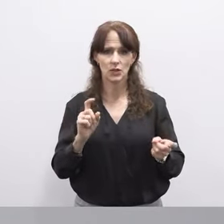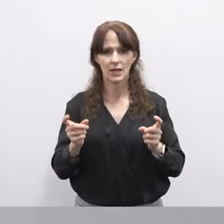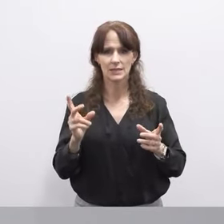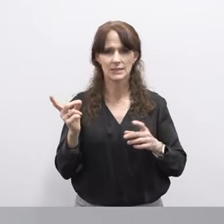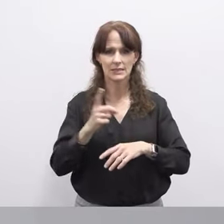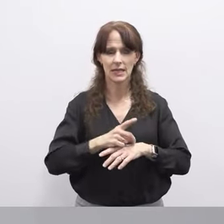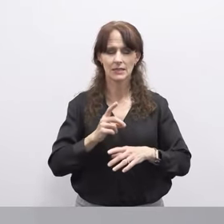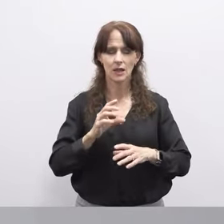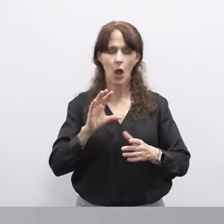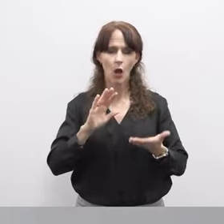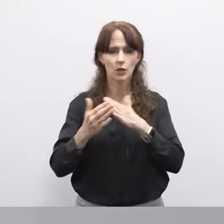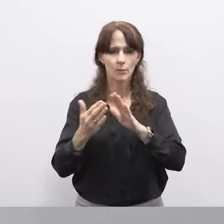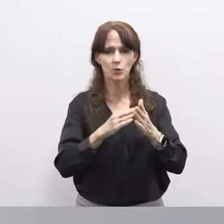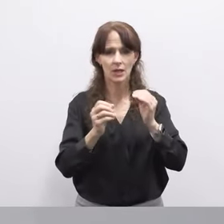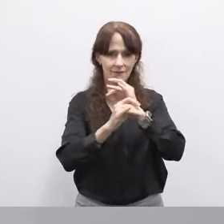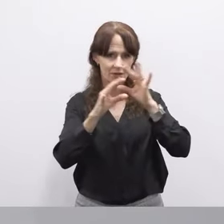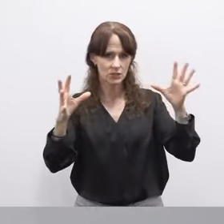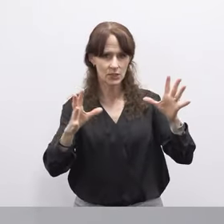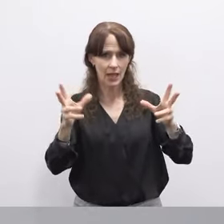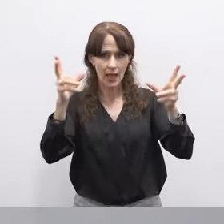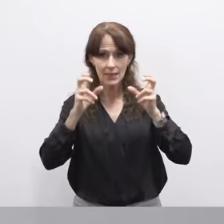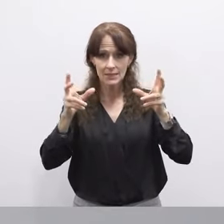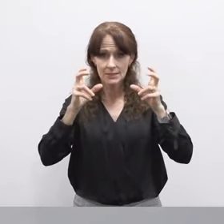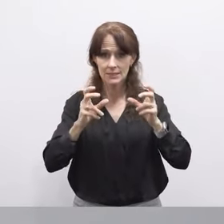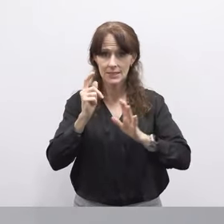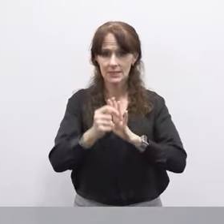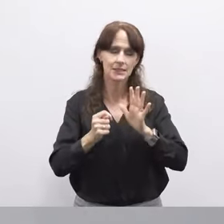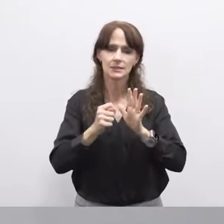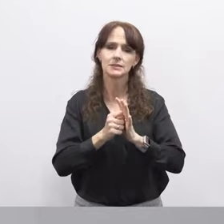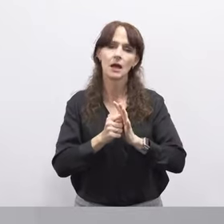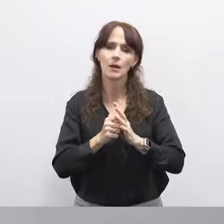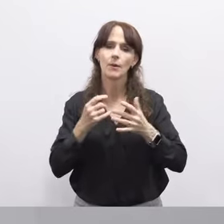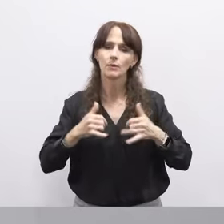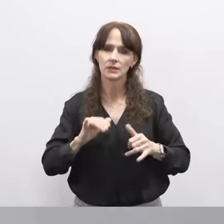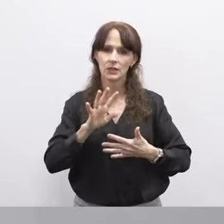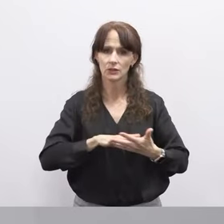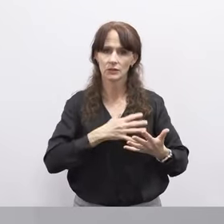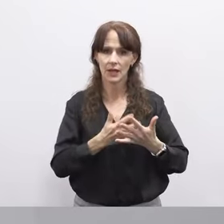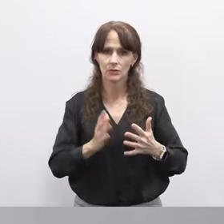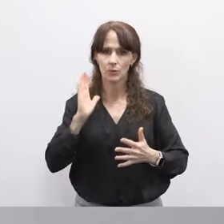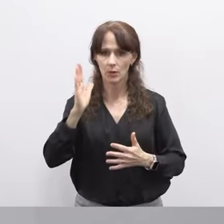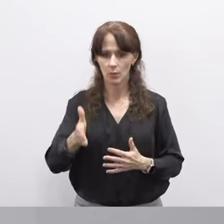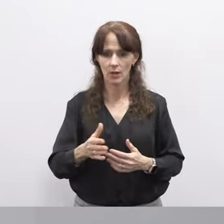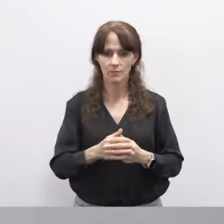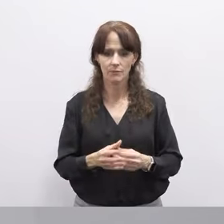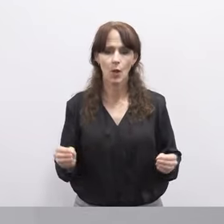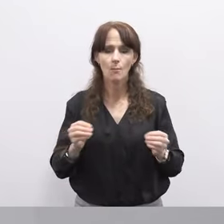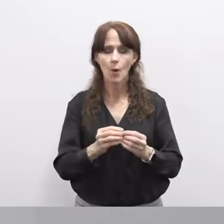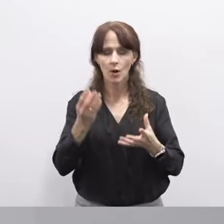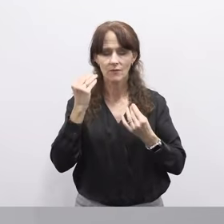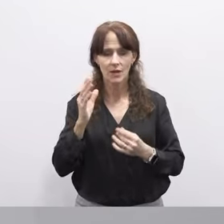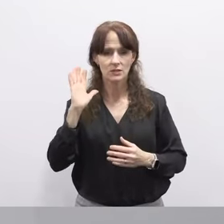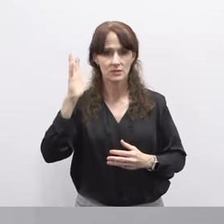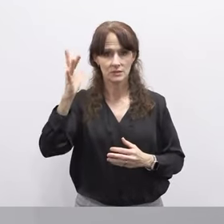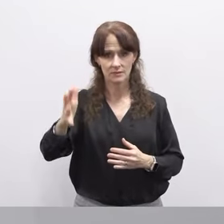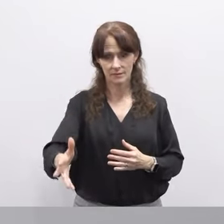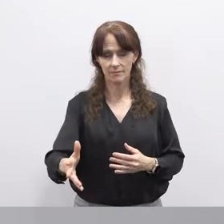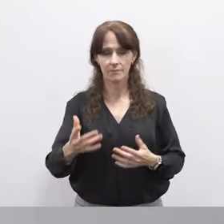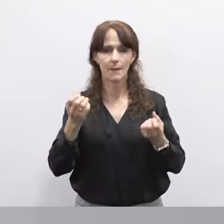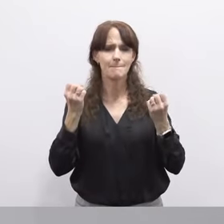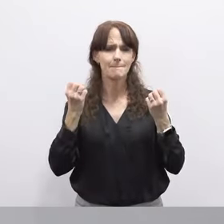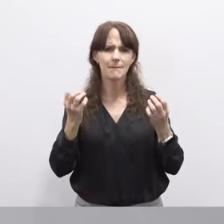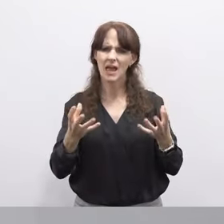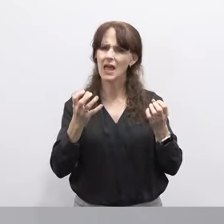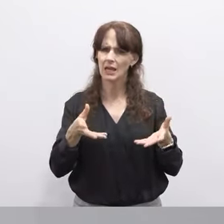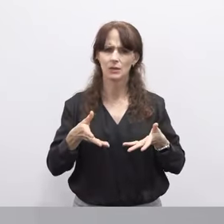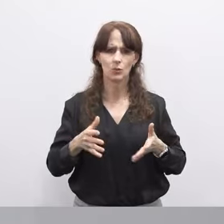community visioning and listening sessions, but we will still schedule that. So for more information to come, but there are still many, many,